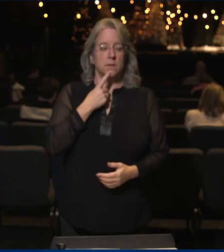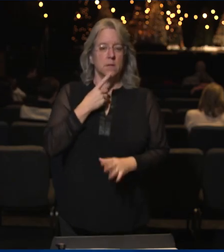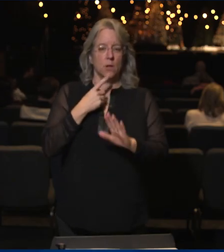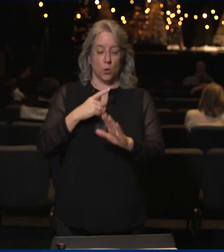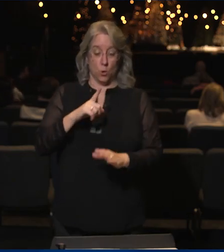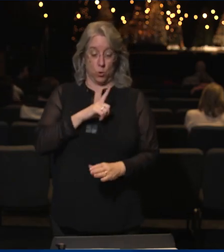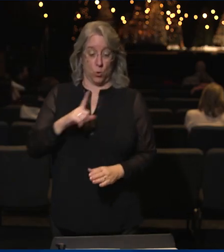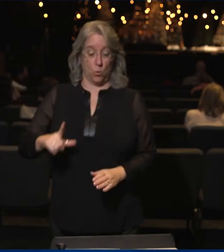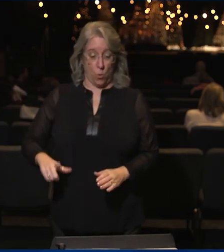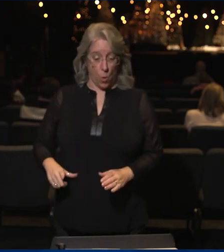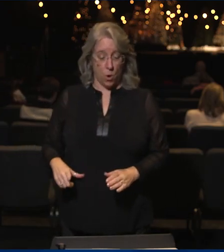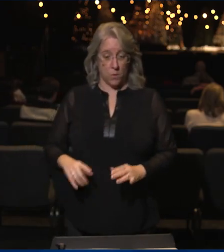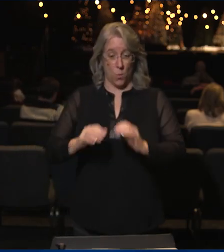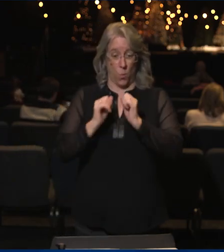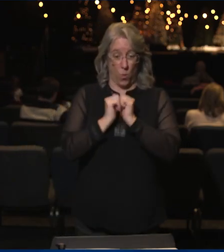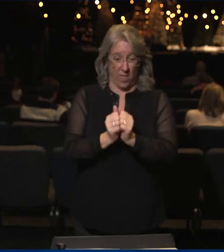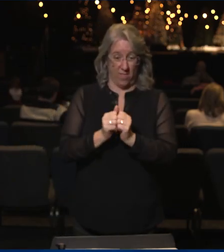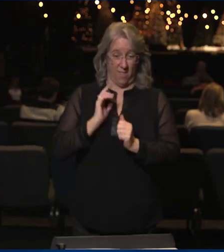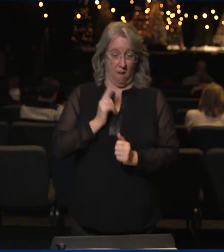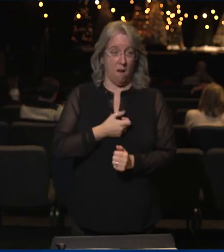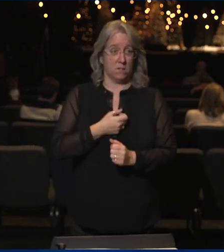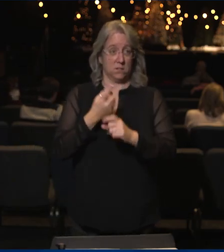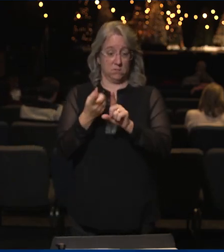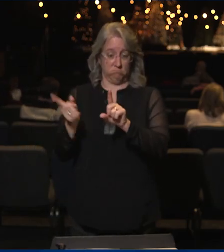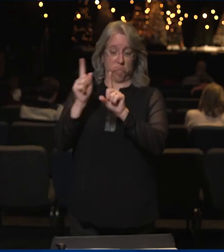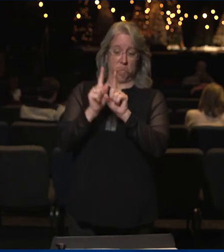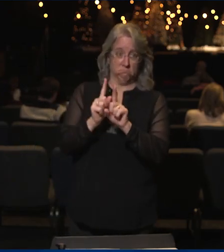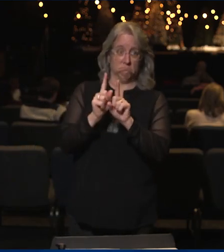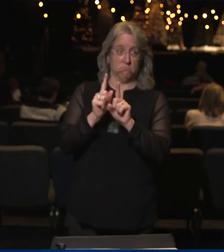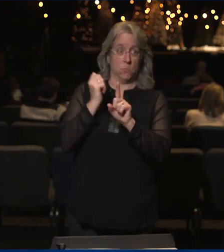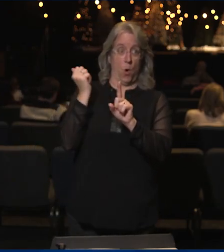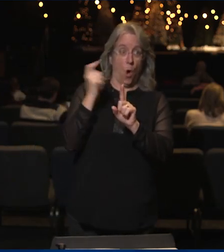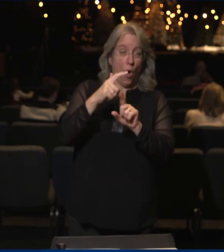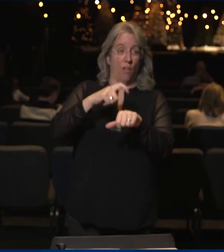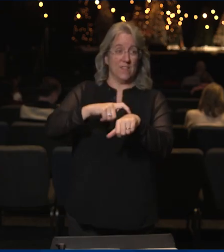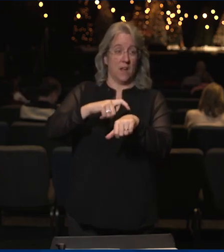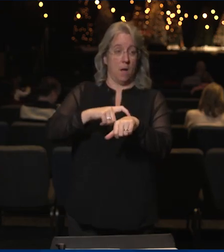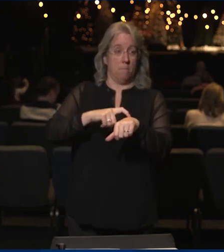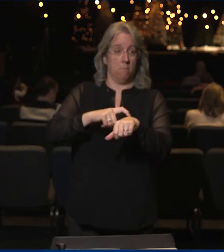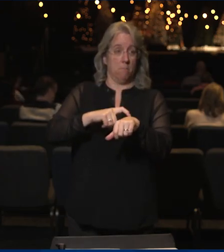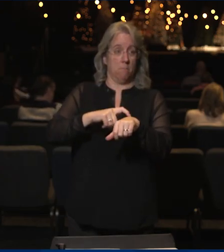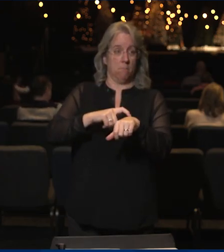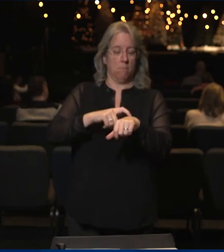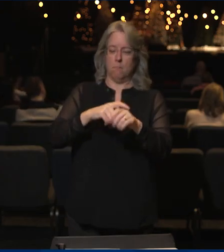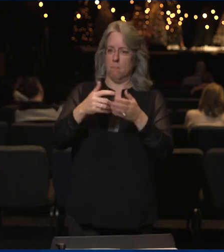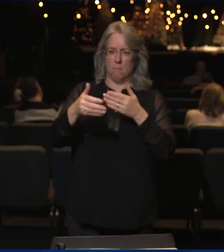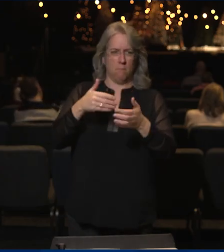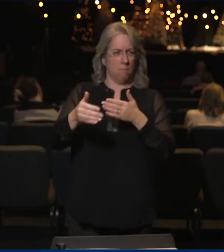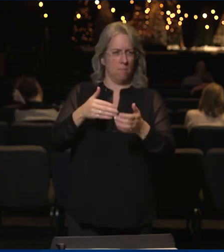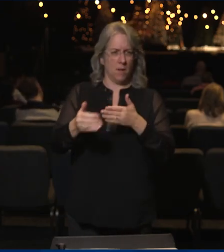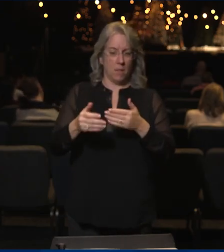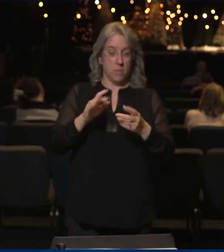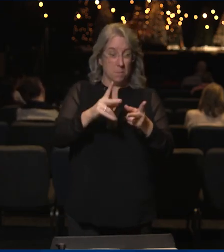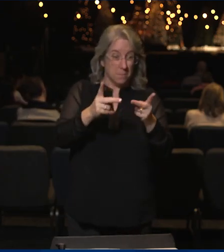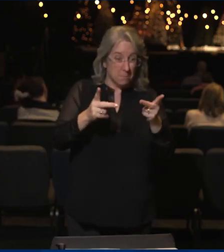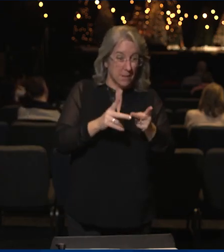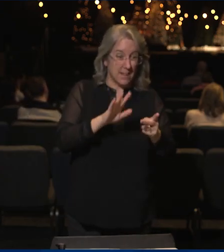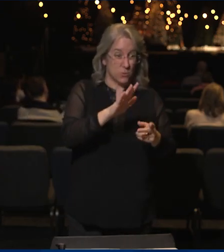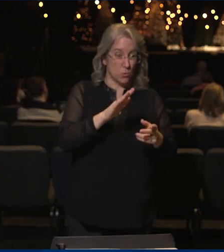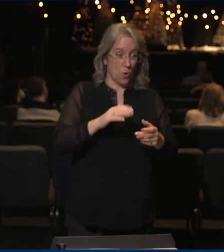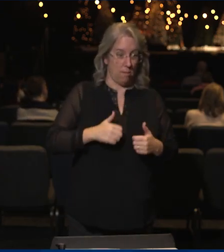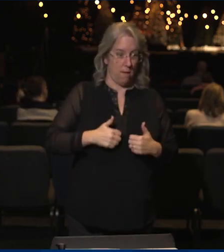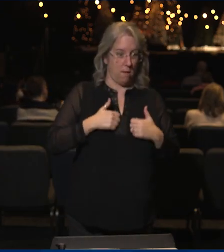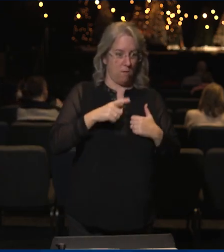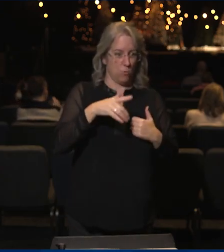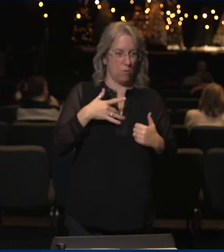is present with us all the time. Even in the spaces of your life where you feel like he's far